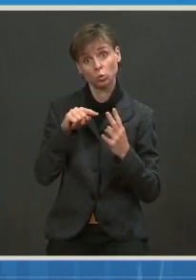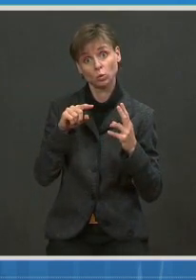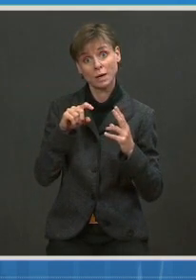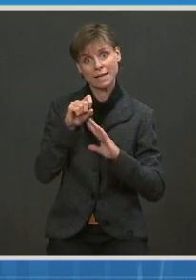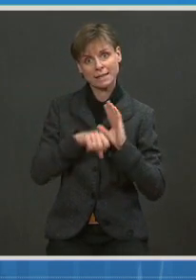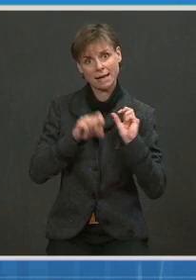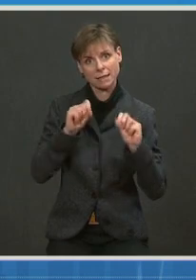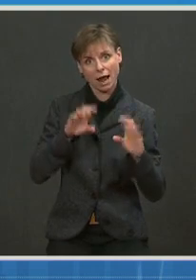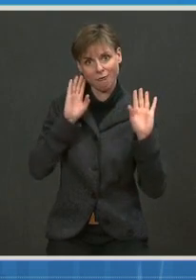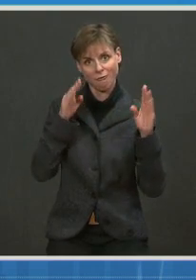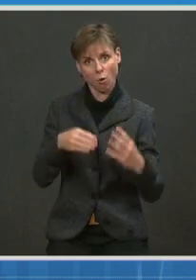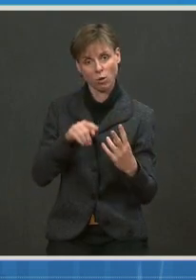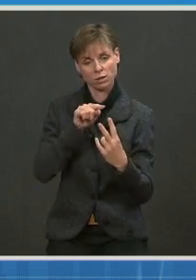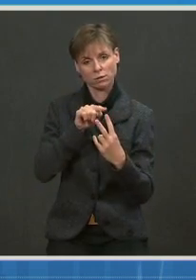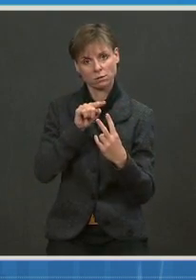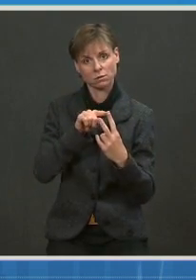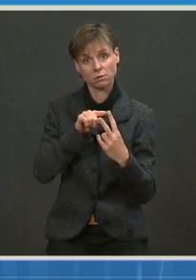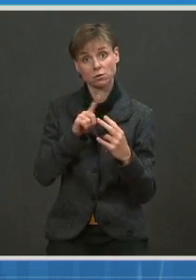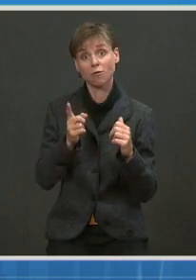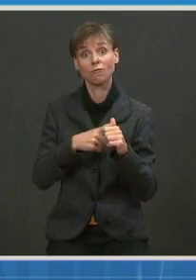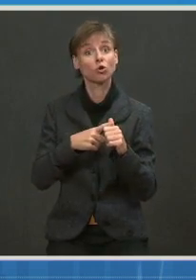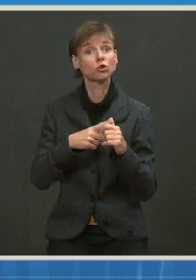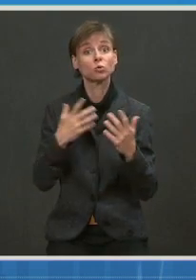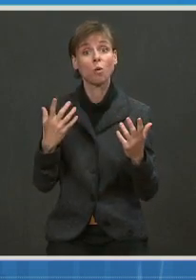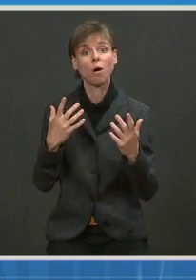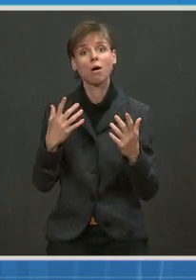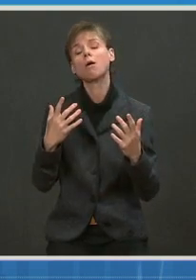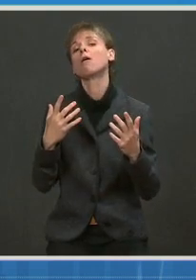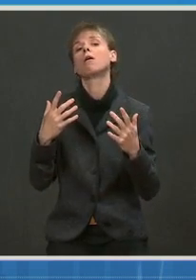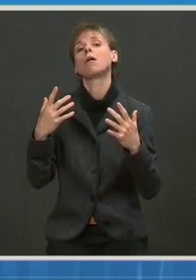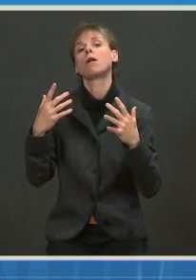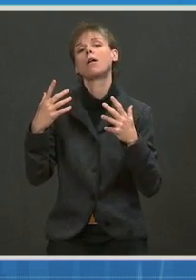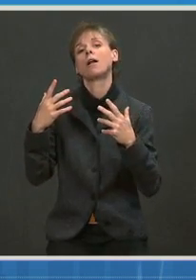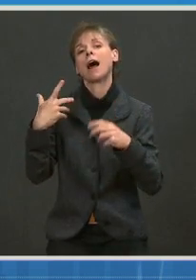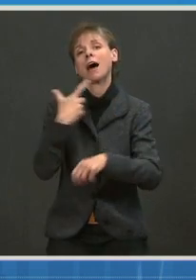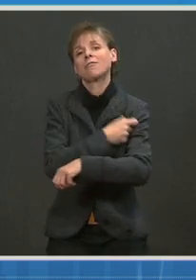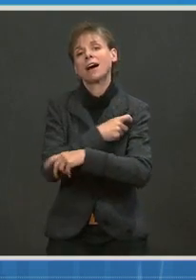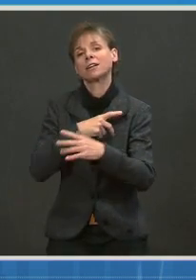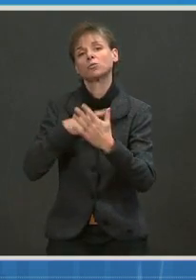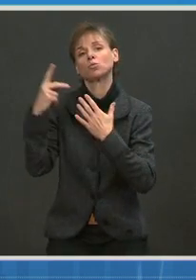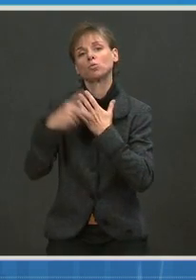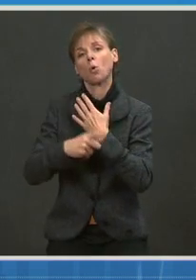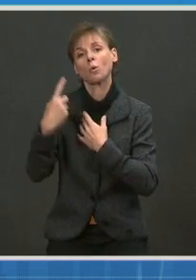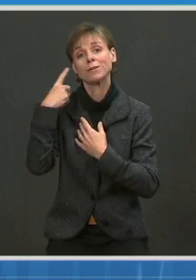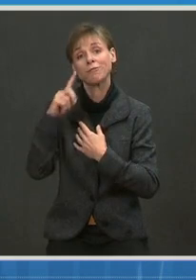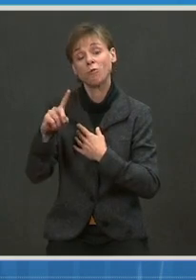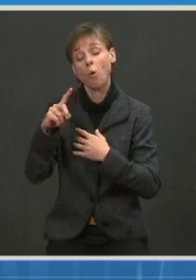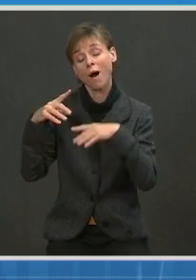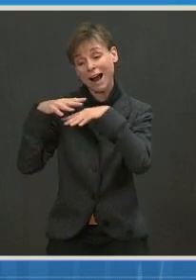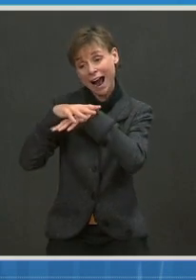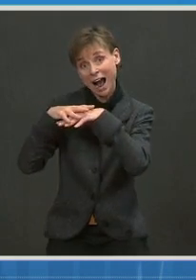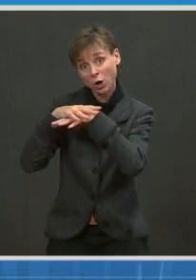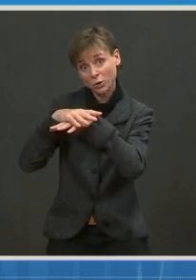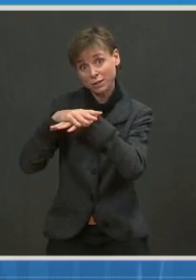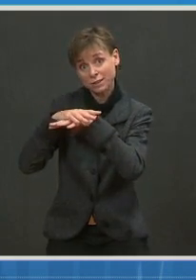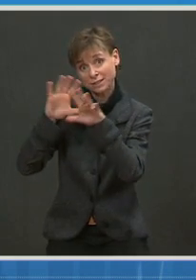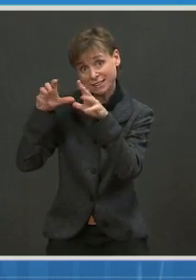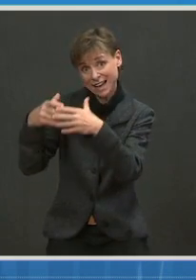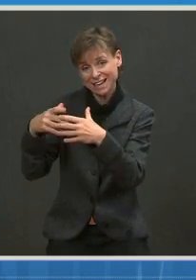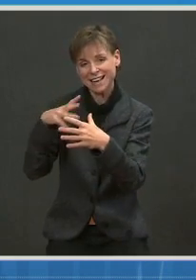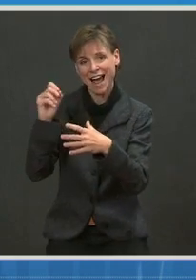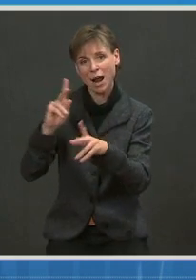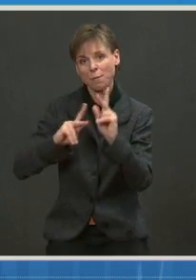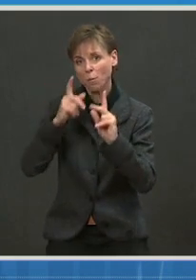first, vaccination programs for congregate settings and homebound populations. And second,